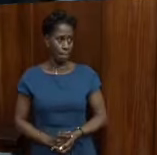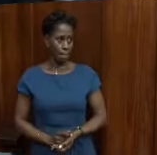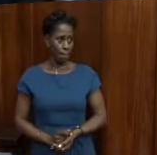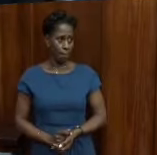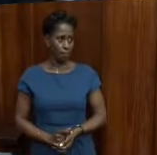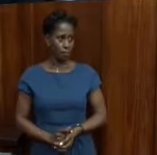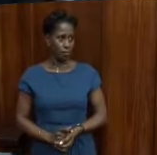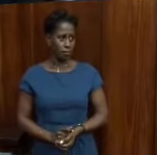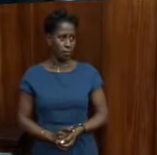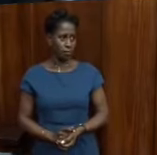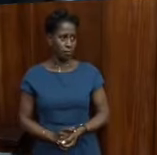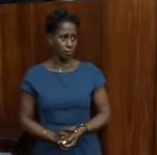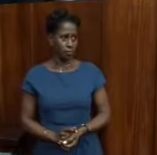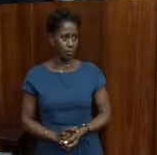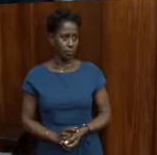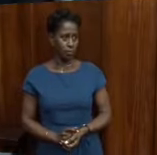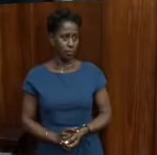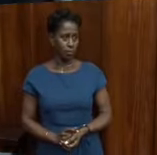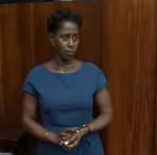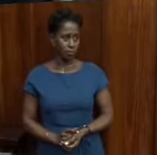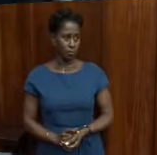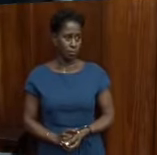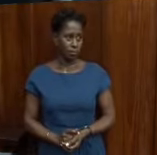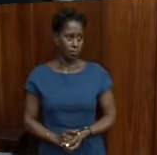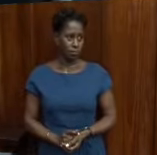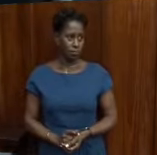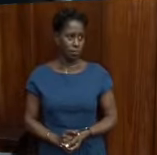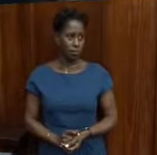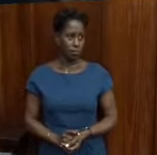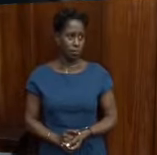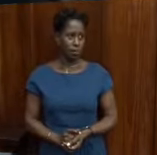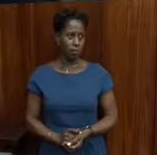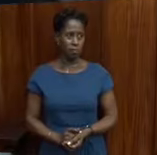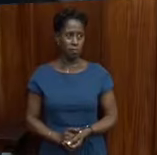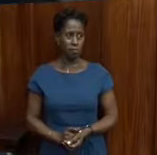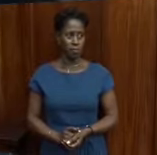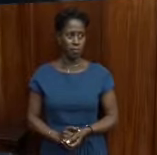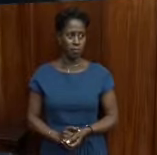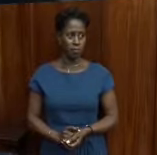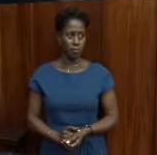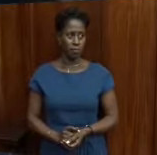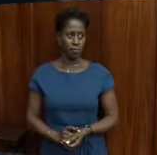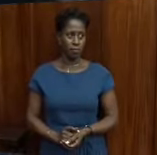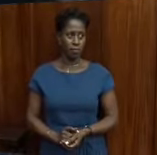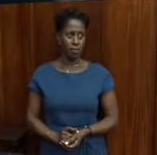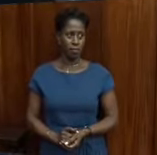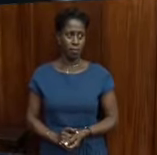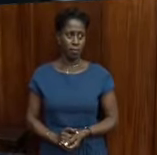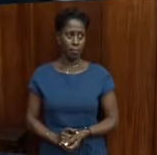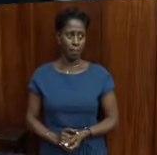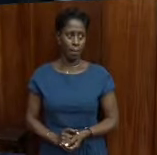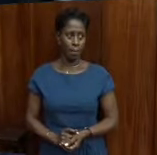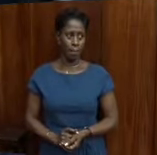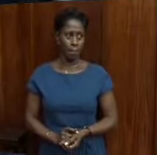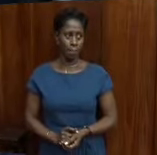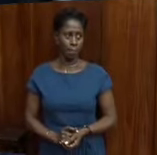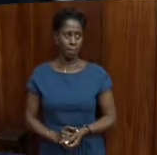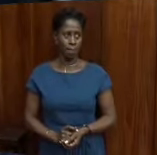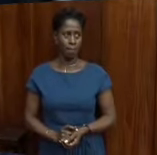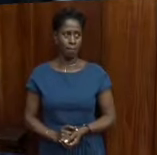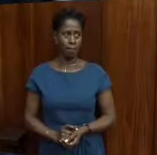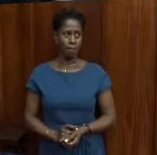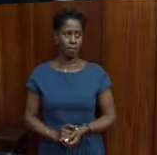Mr. Speaker, over the years, access to adequate capital has been a major hindrance